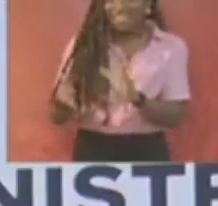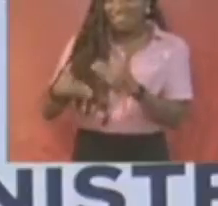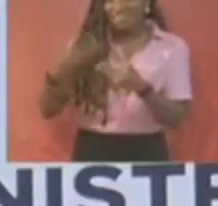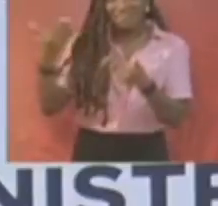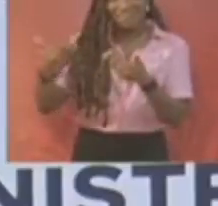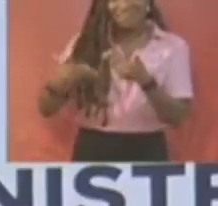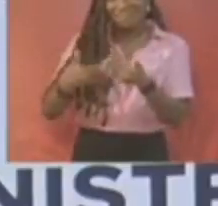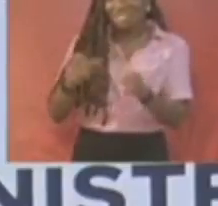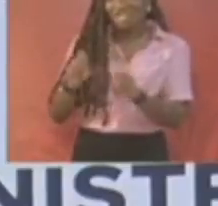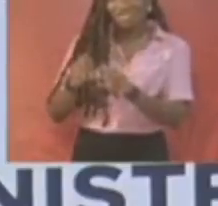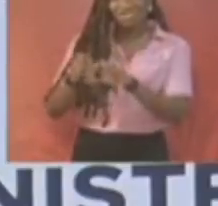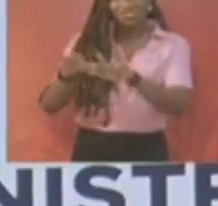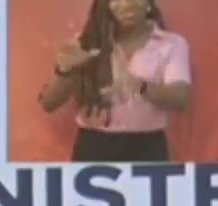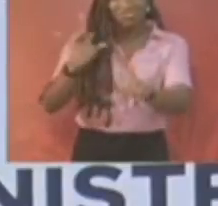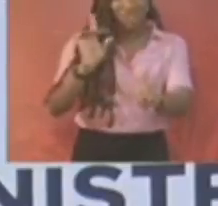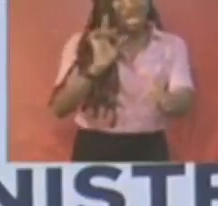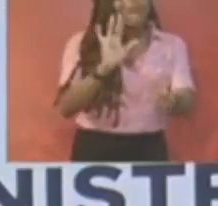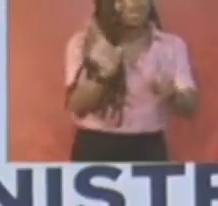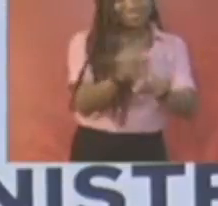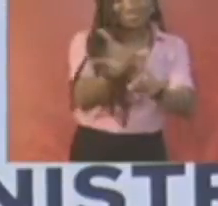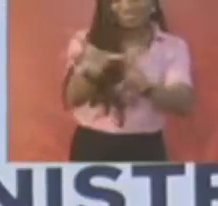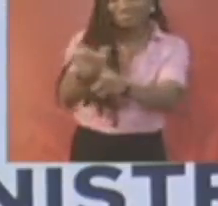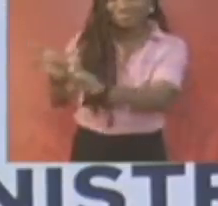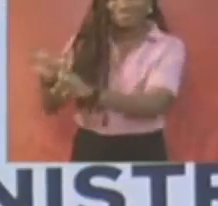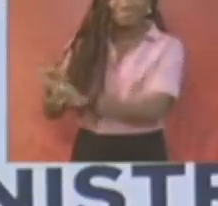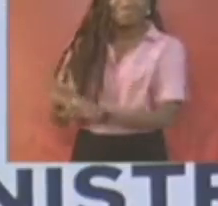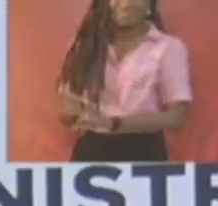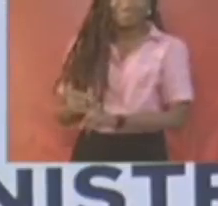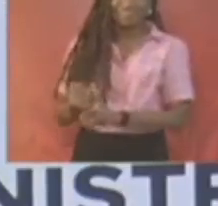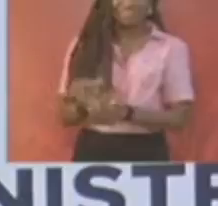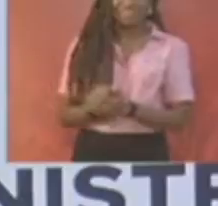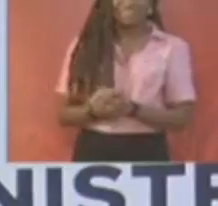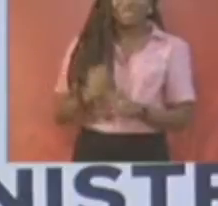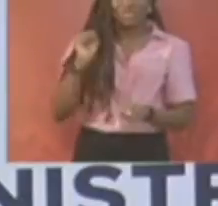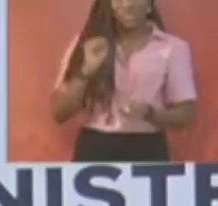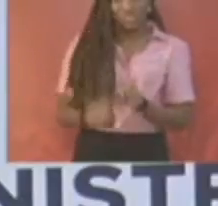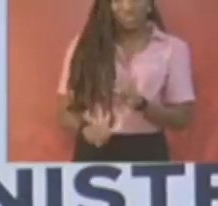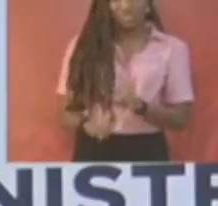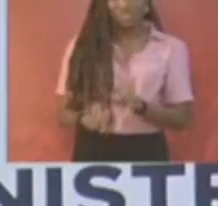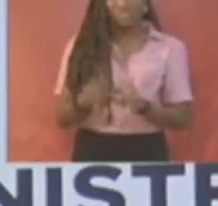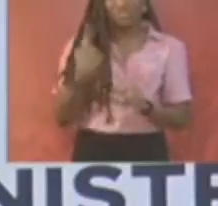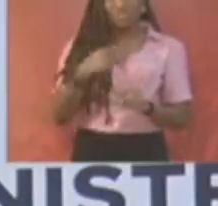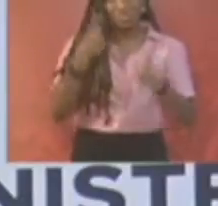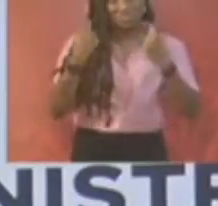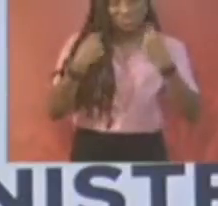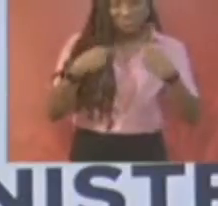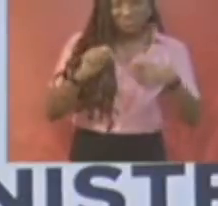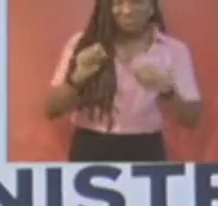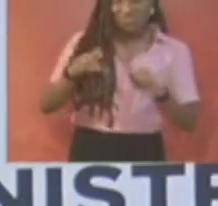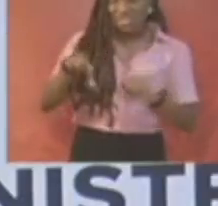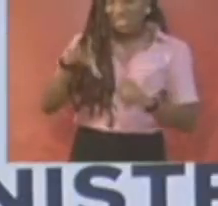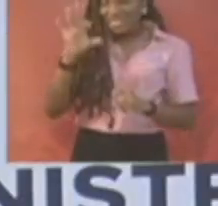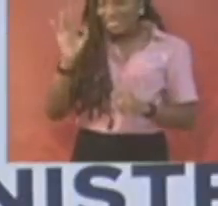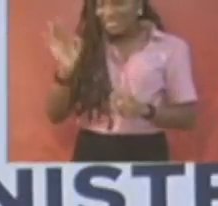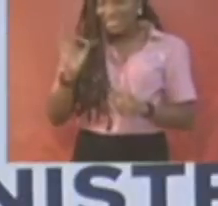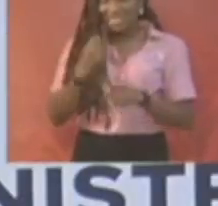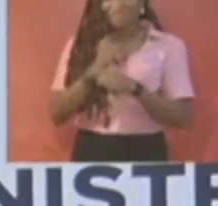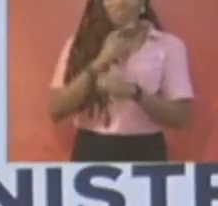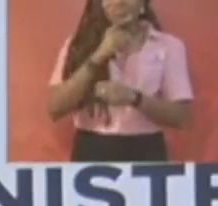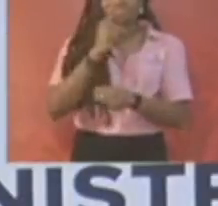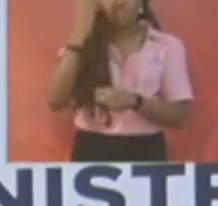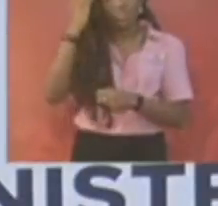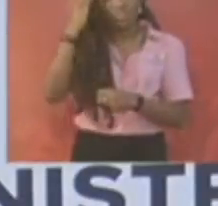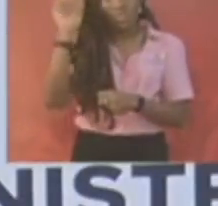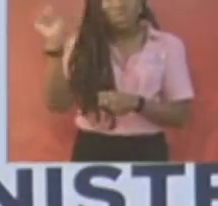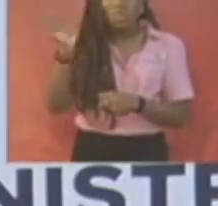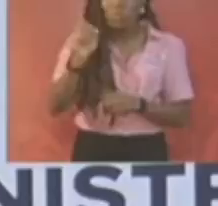work with an actual confirmed case that we then trace back to a given exposure setting. So I hope that